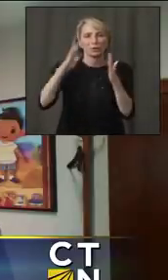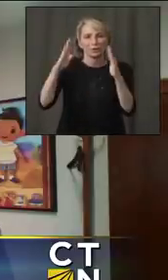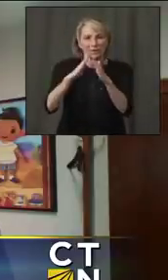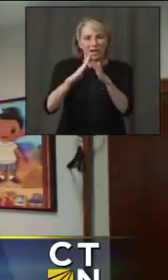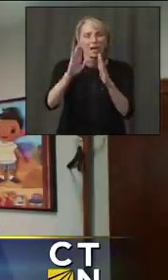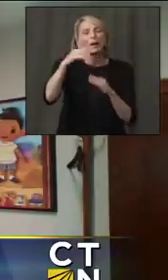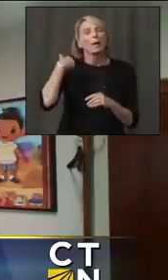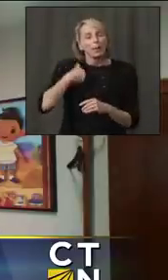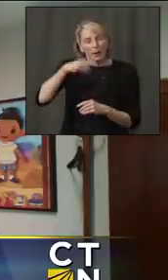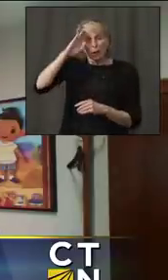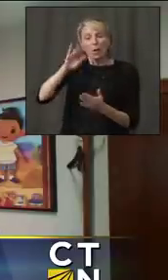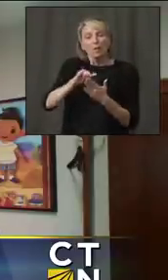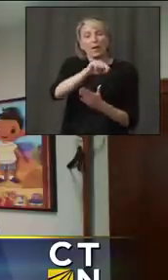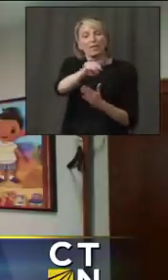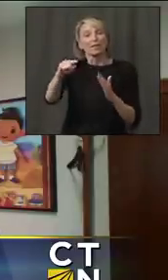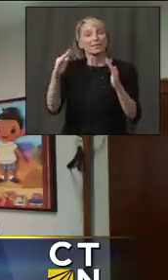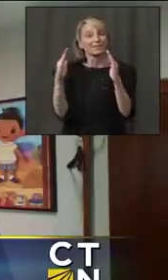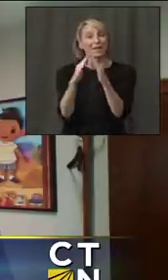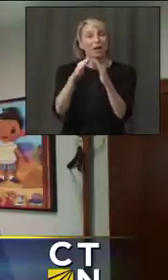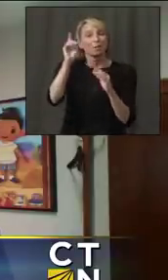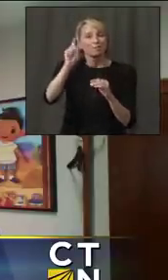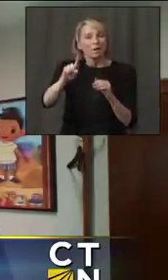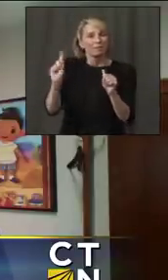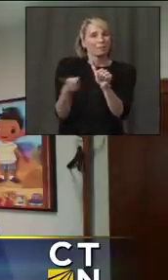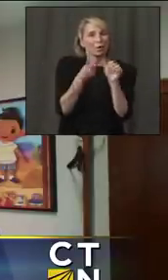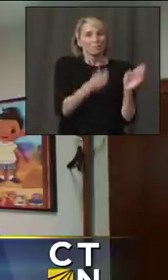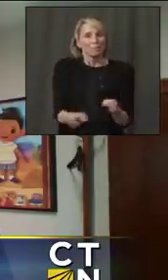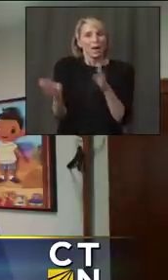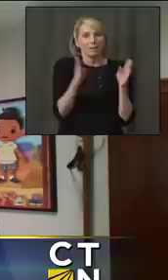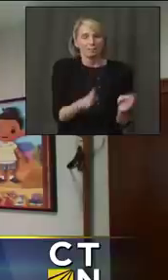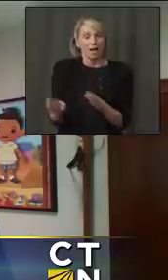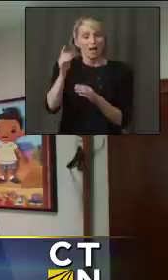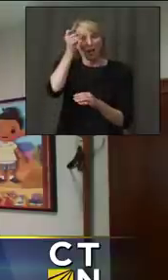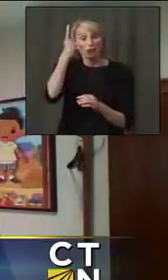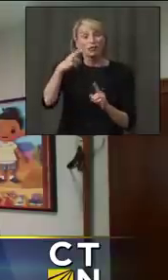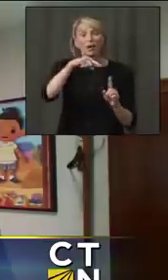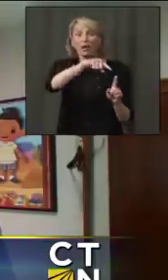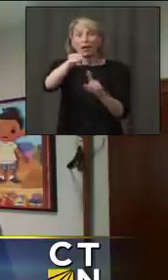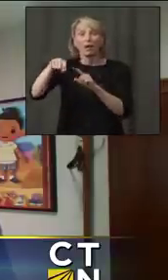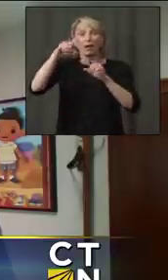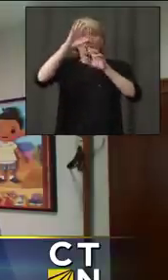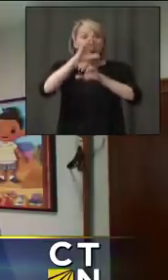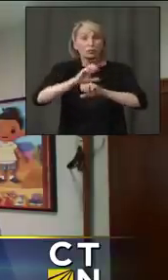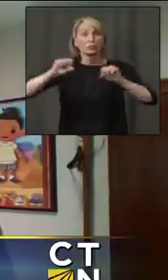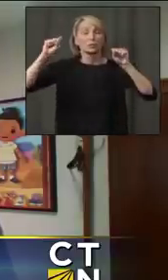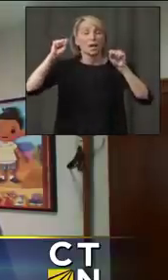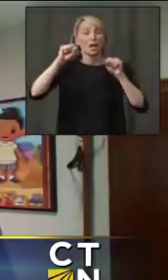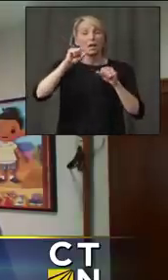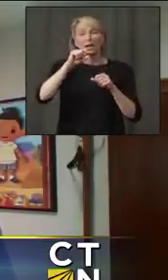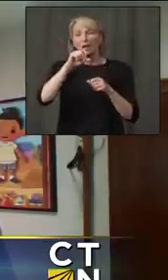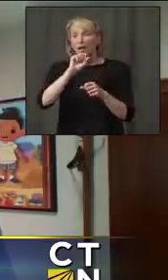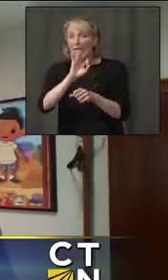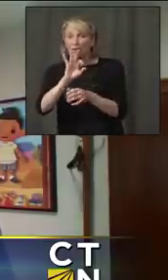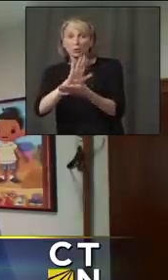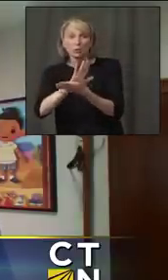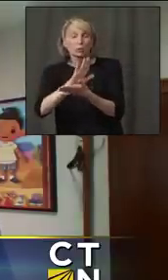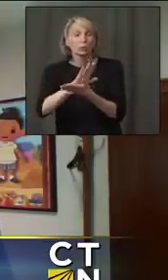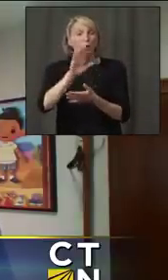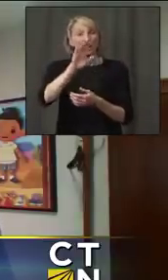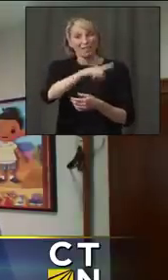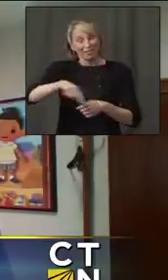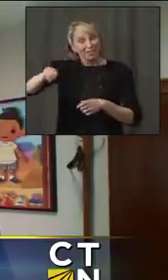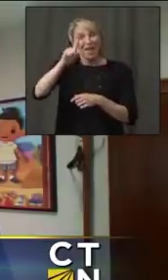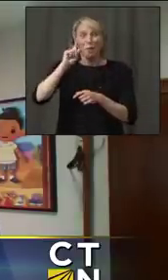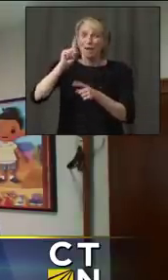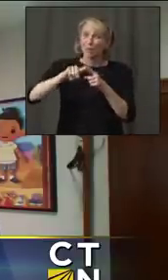planning first, and I just want to acknowledge the work of the superintendents this afternoon moving forward to try to turn around a plan